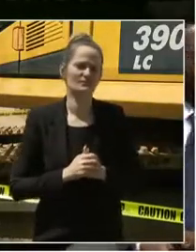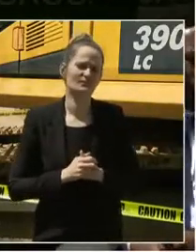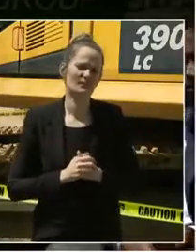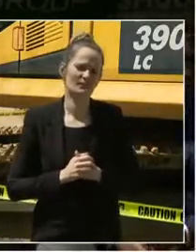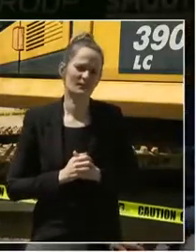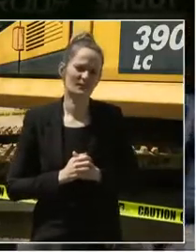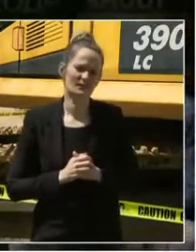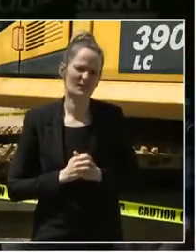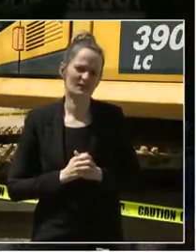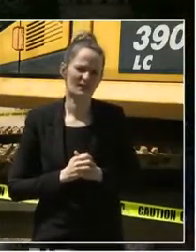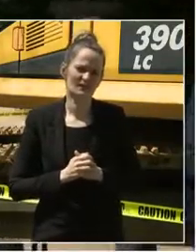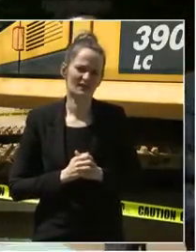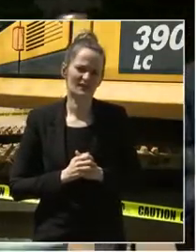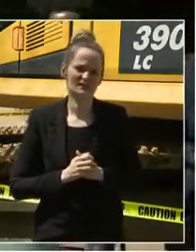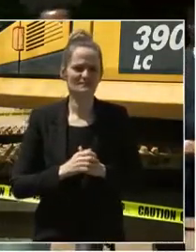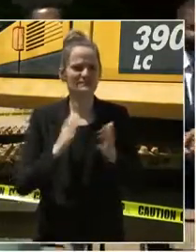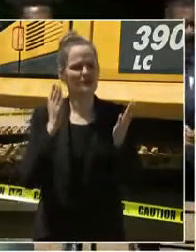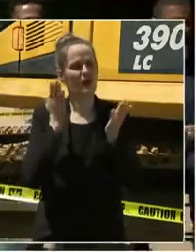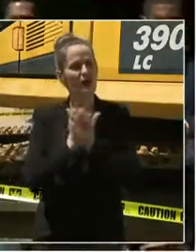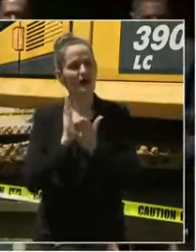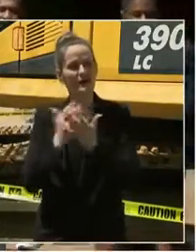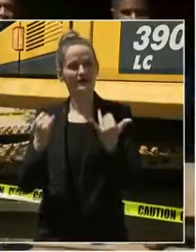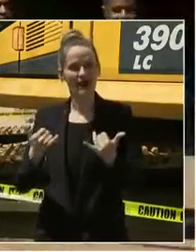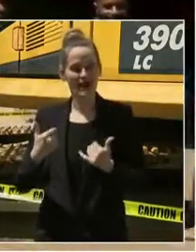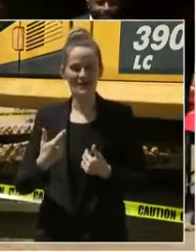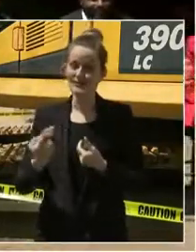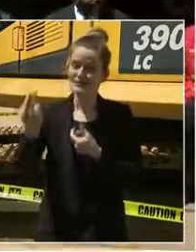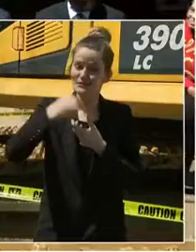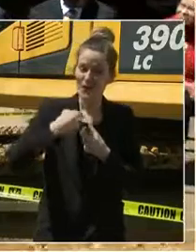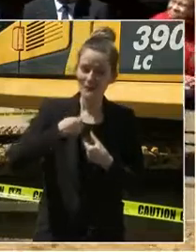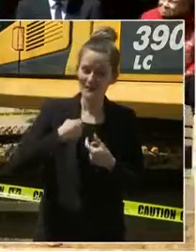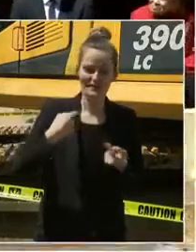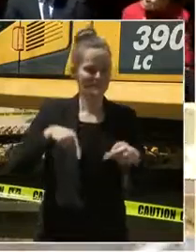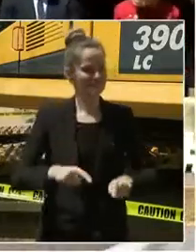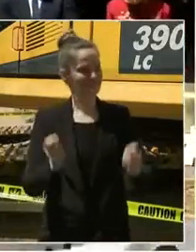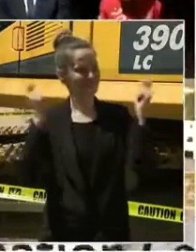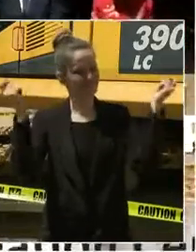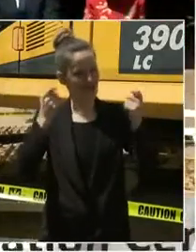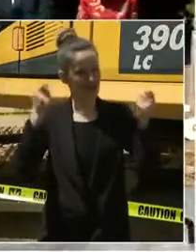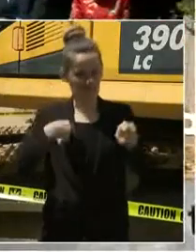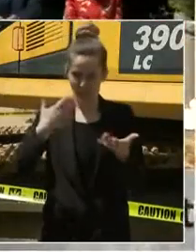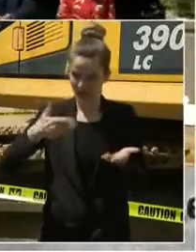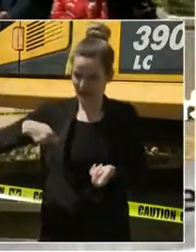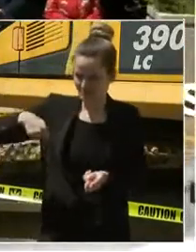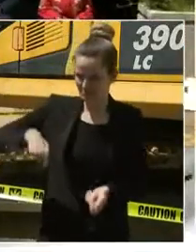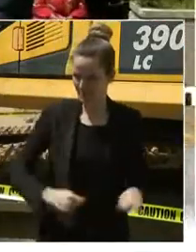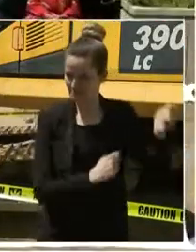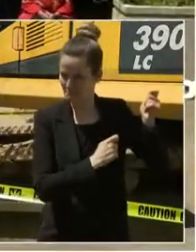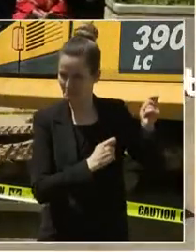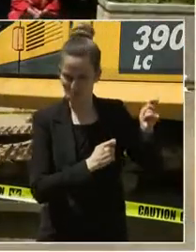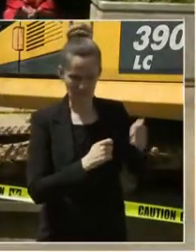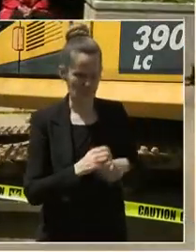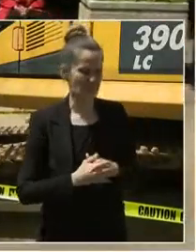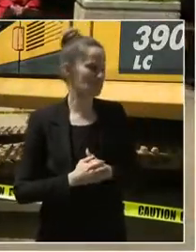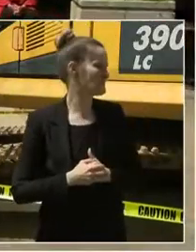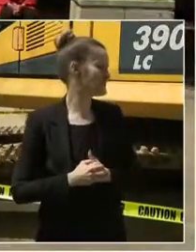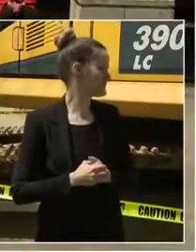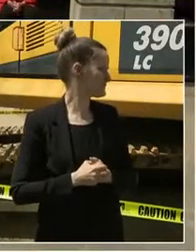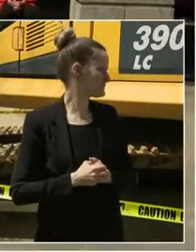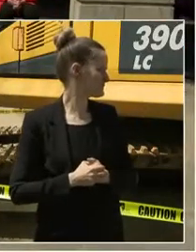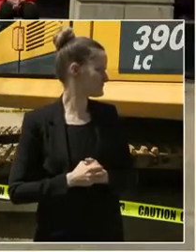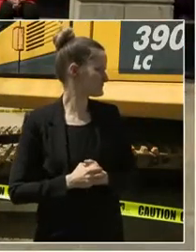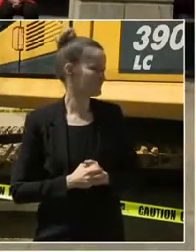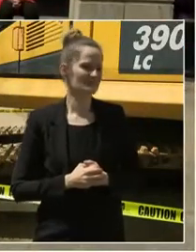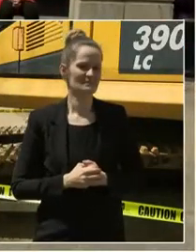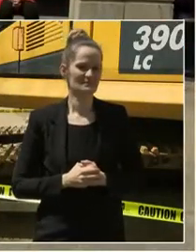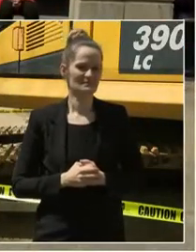All right, please join me for the ceremonial groundbreaking team. Let's get the